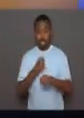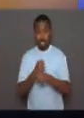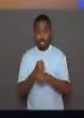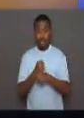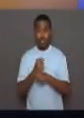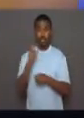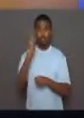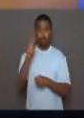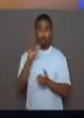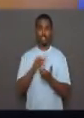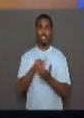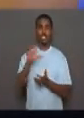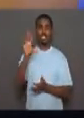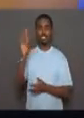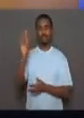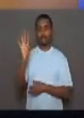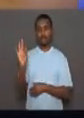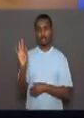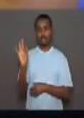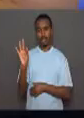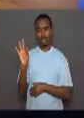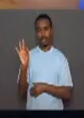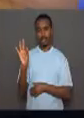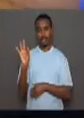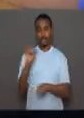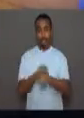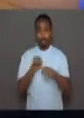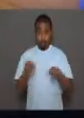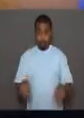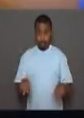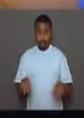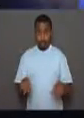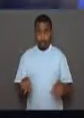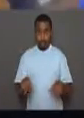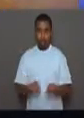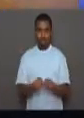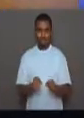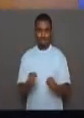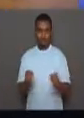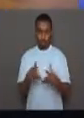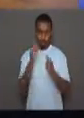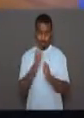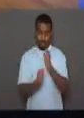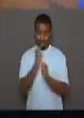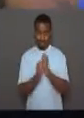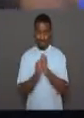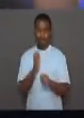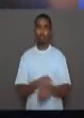is 2079. Planet Earth is on the brink of destruction.